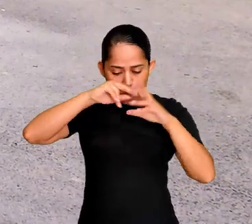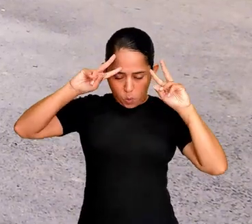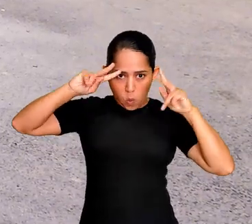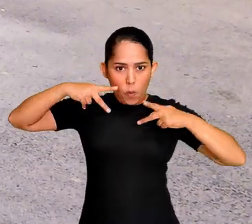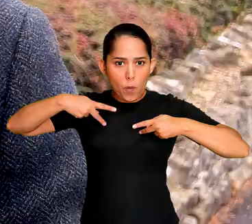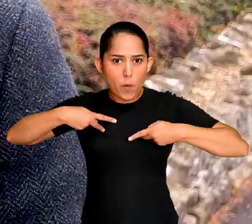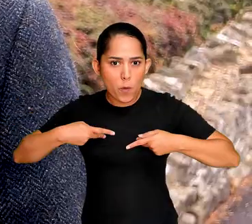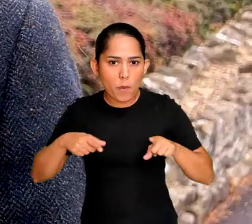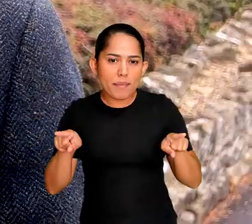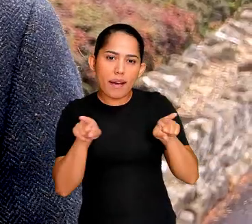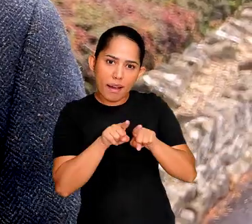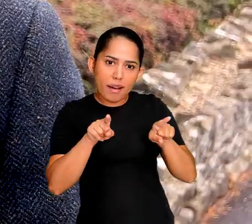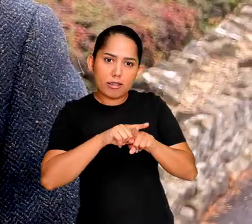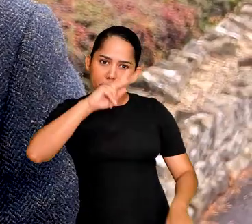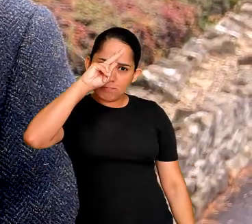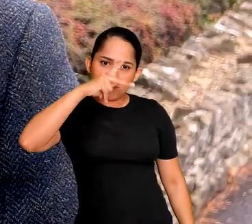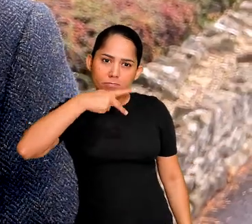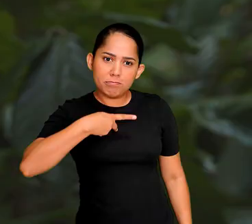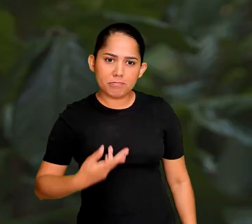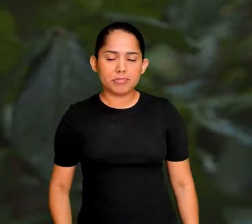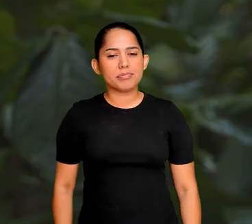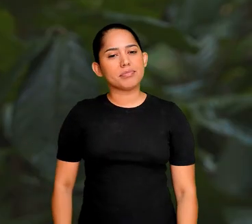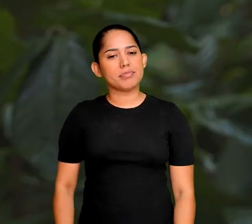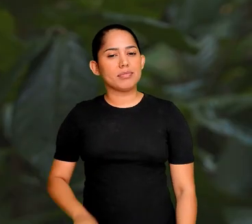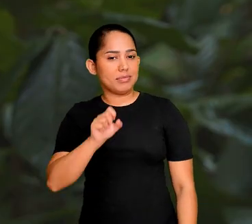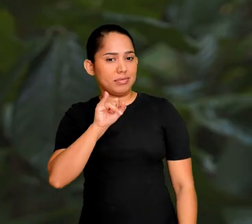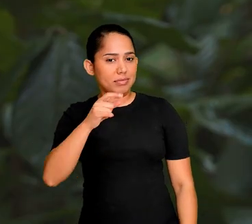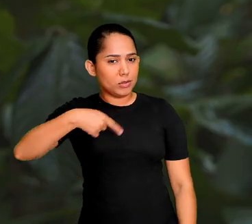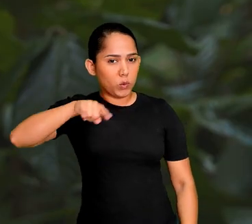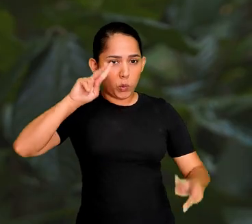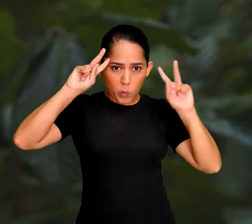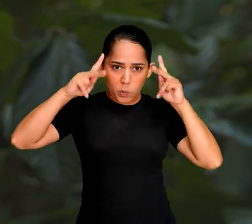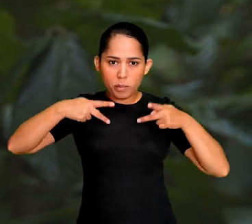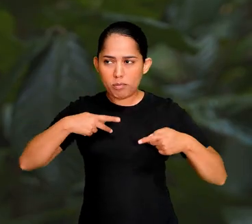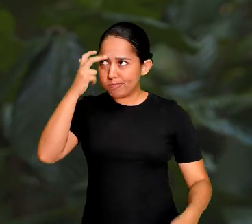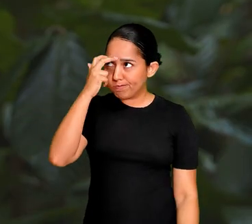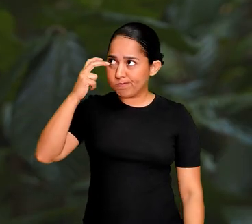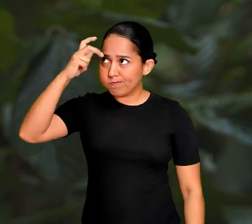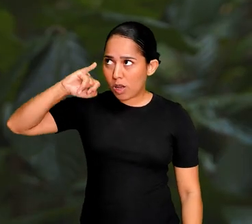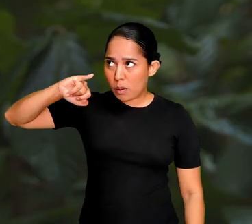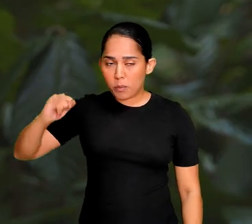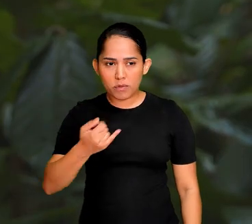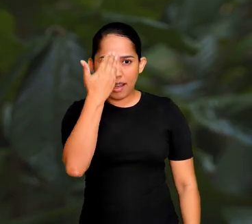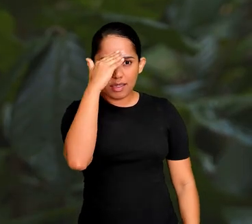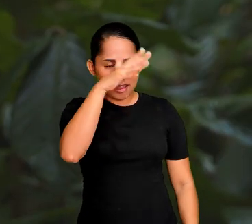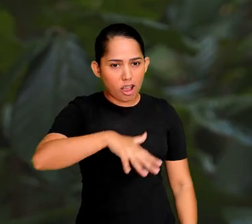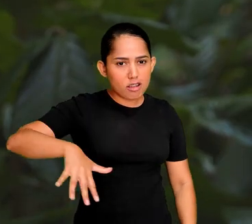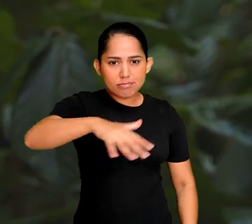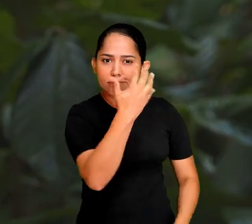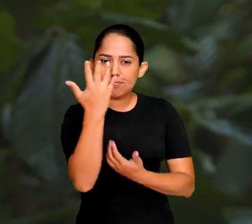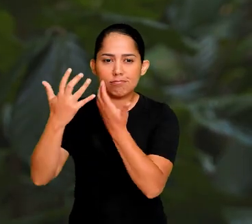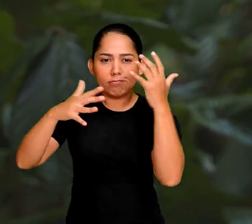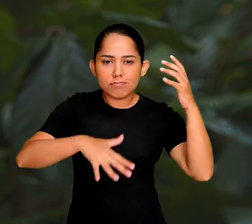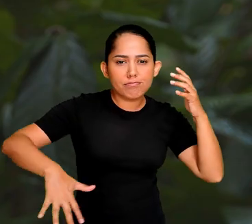more holistically within myself as a human being. Se nós seres humanos usarmos nossa inteligência para entender a natureza e